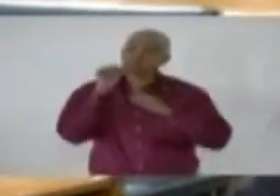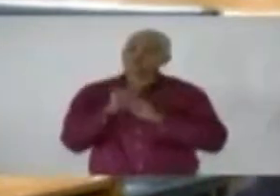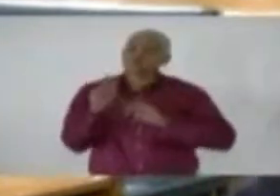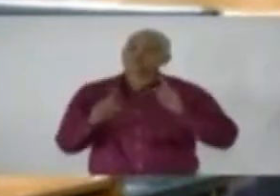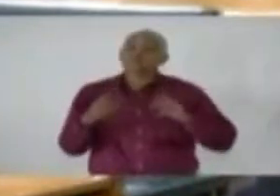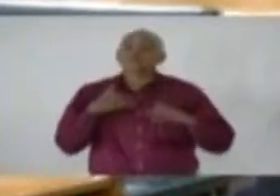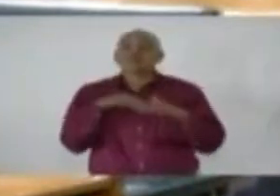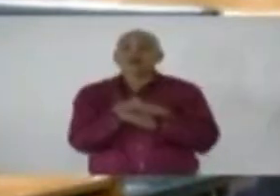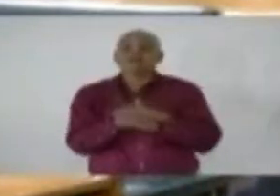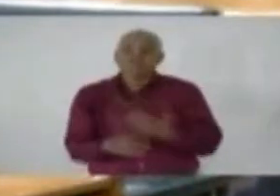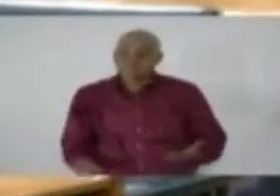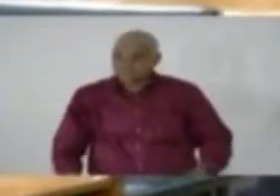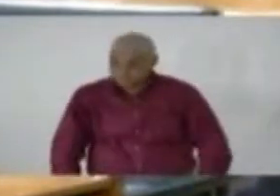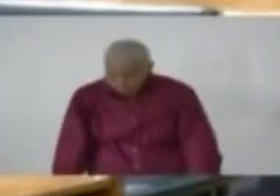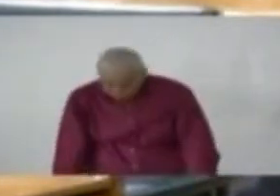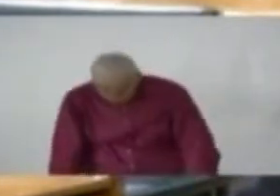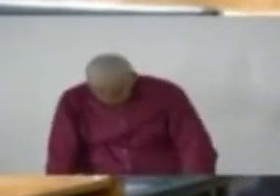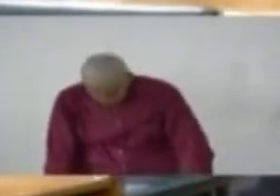to Jamaica.